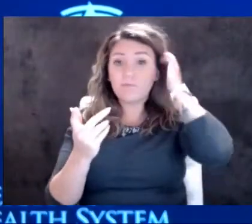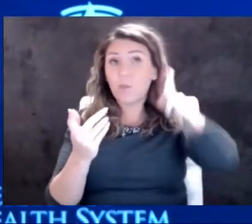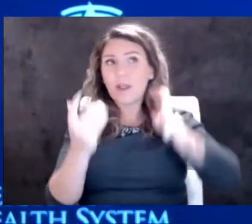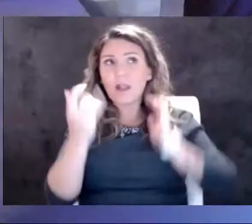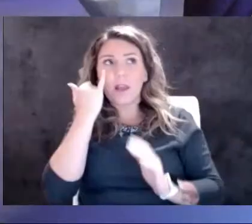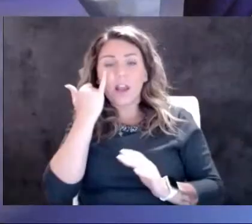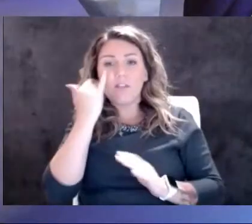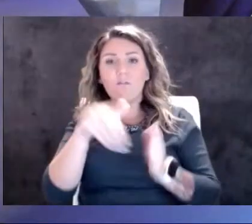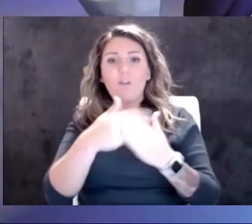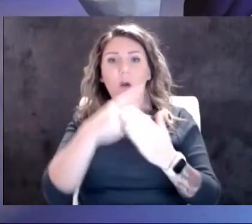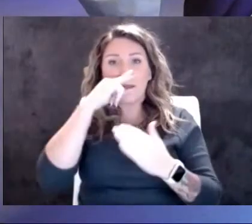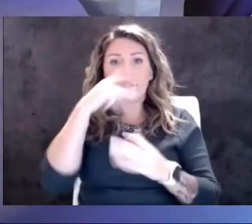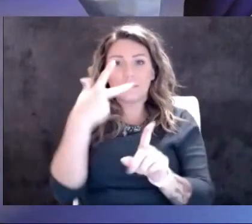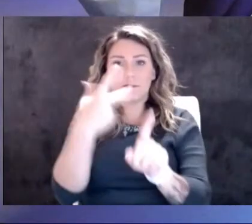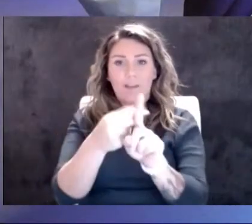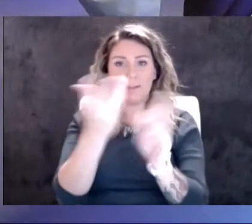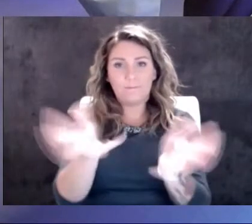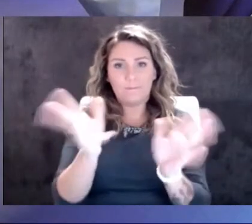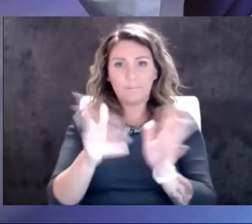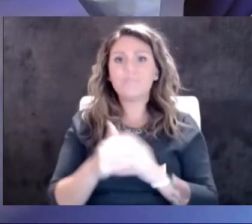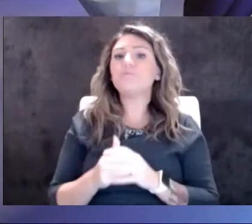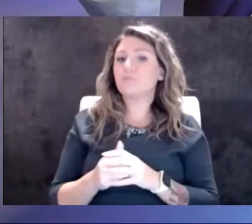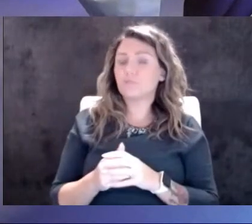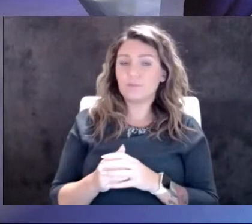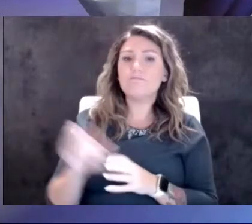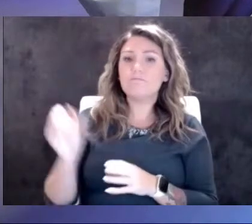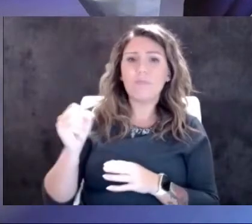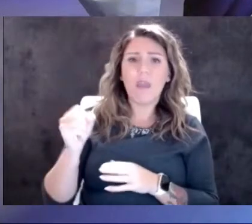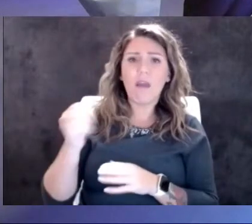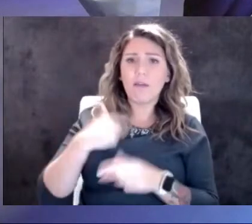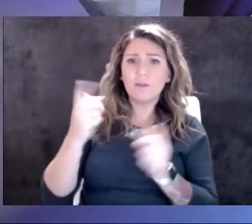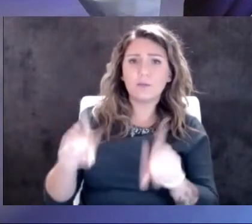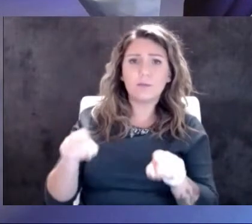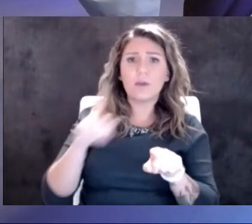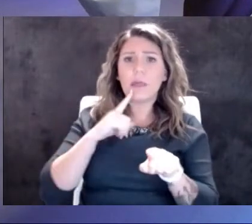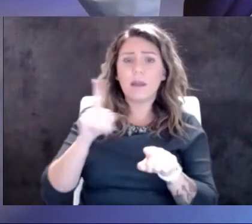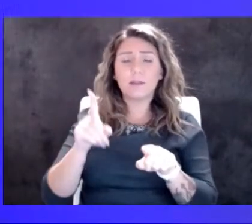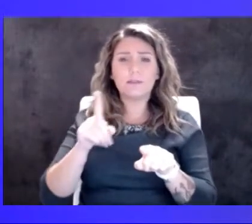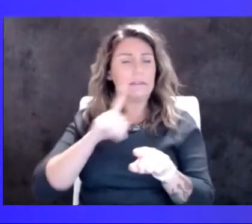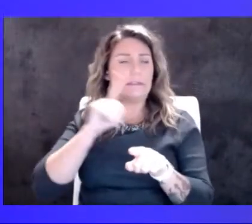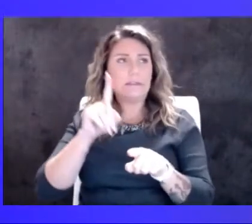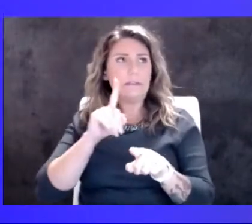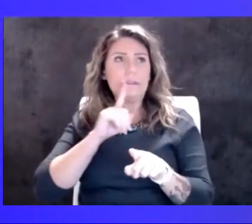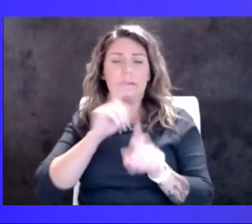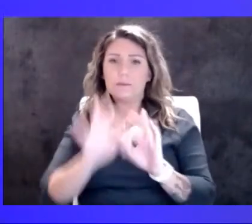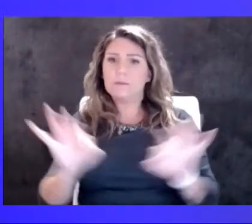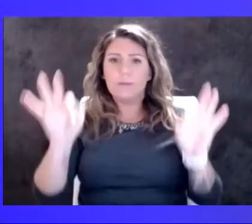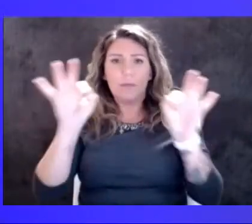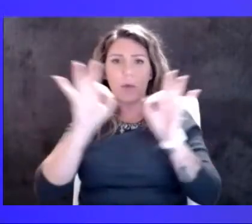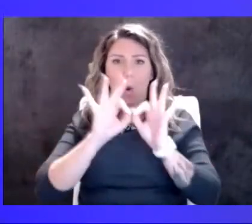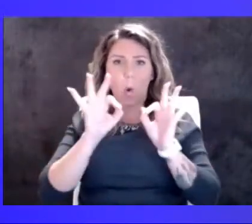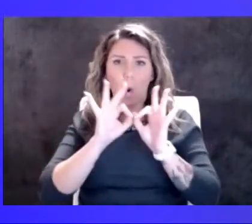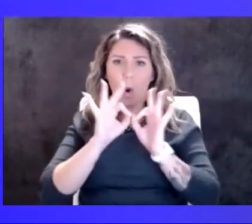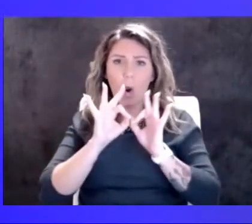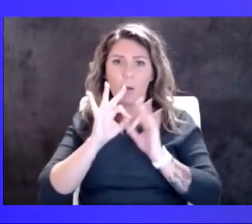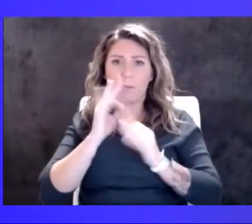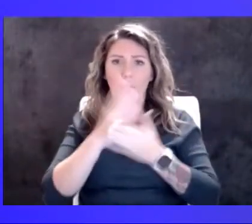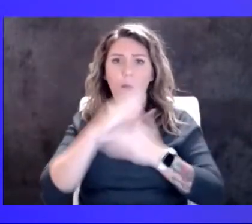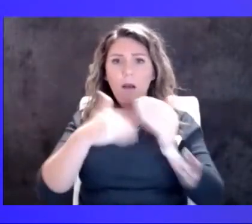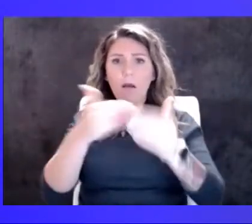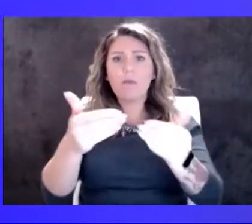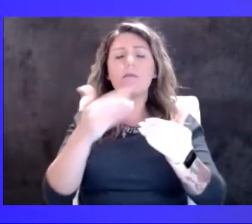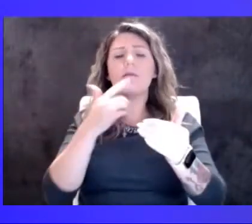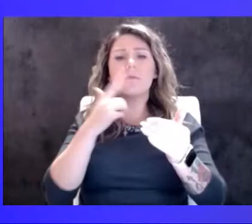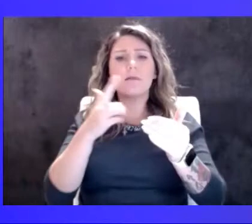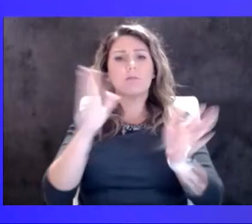vaccinated. Yeah, definitely. I think that, this is an extremely important step for children to provide that opportunity for